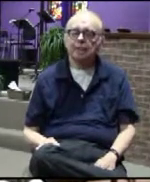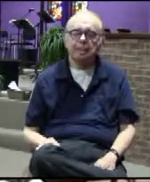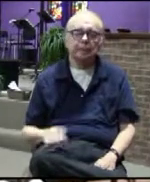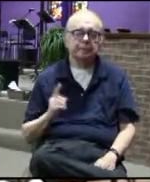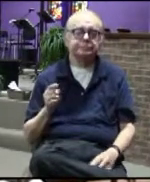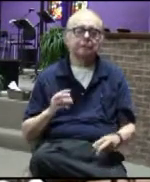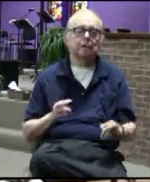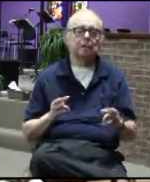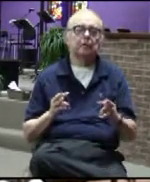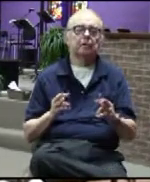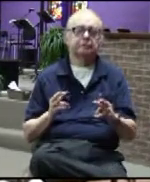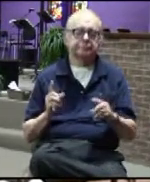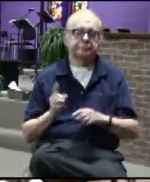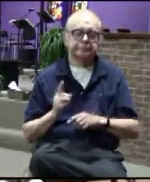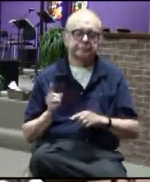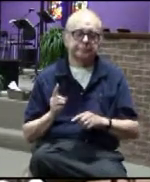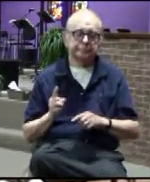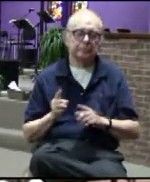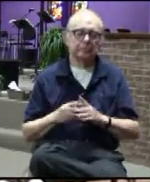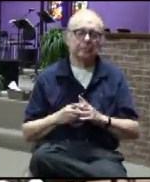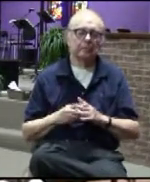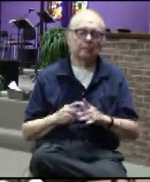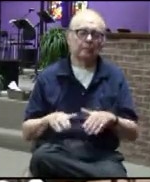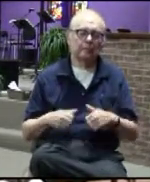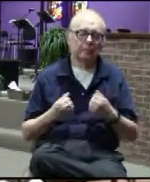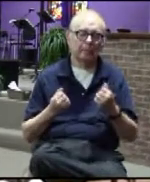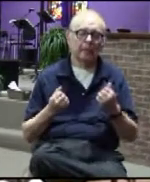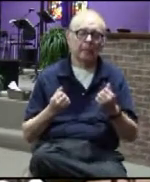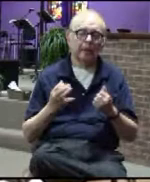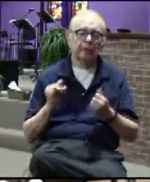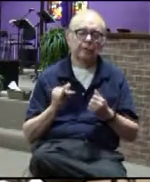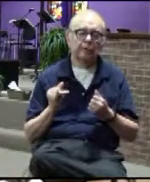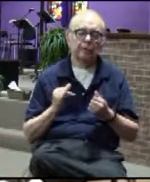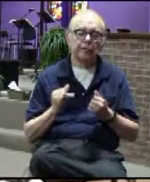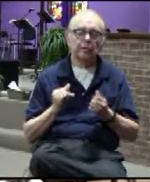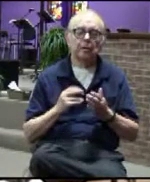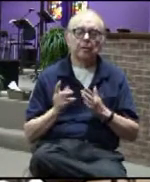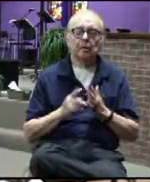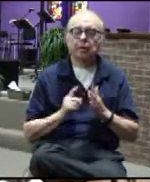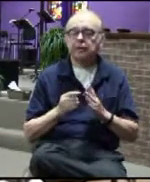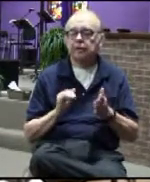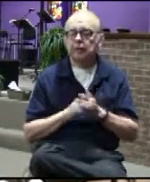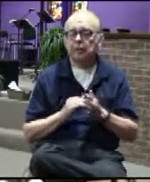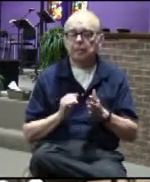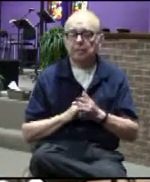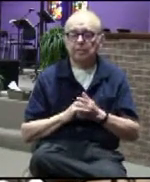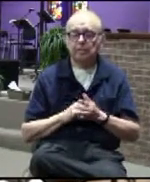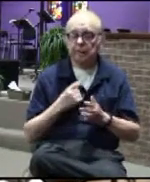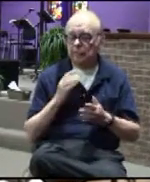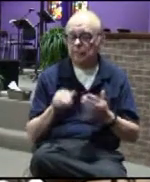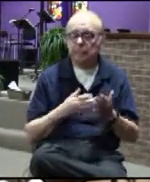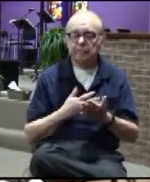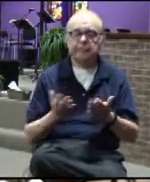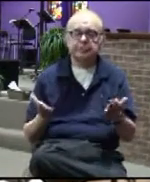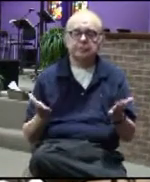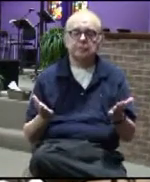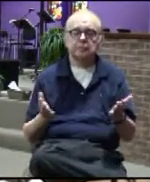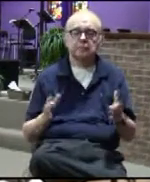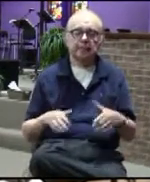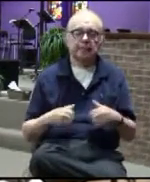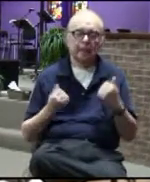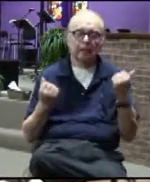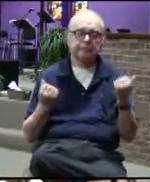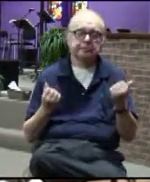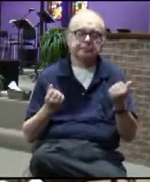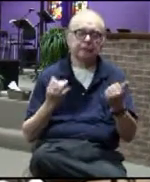the only one that's got your life insurance policy is God and may I say to you all this the life insurance